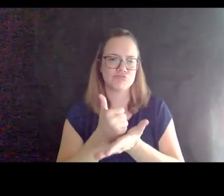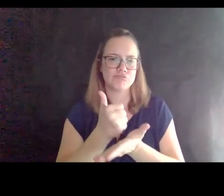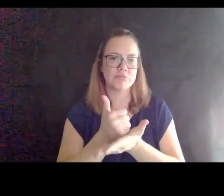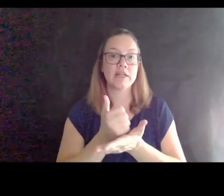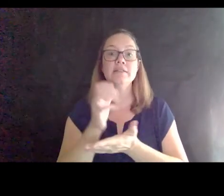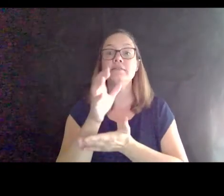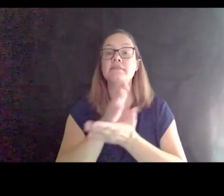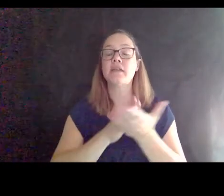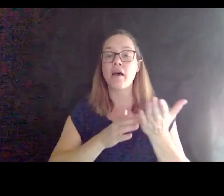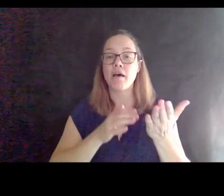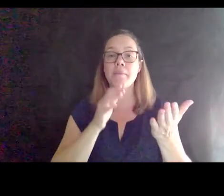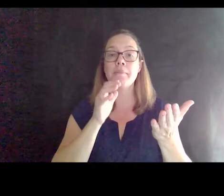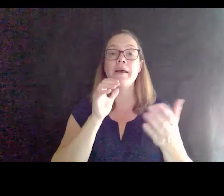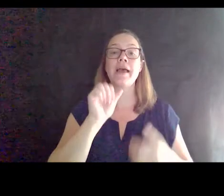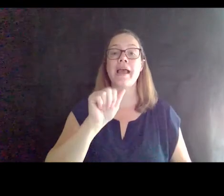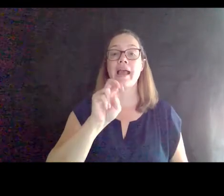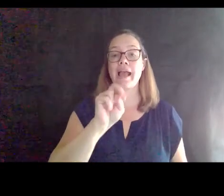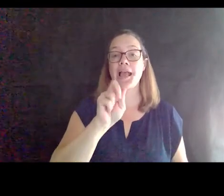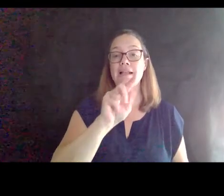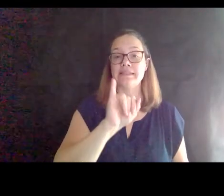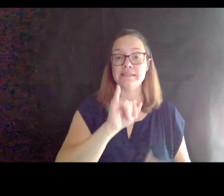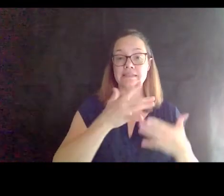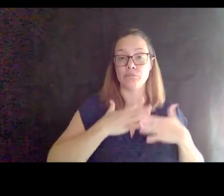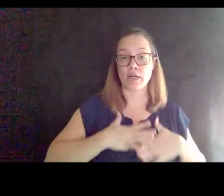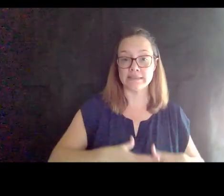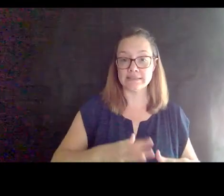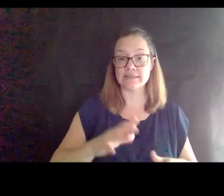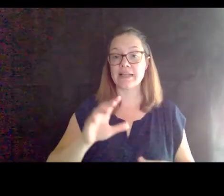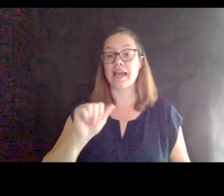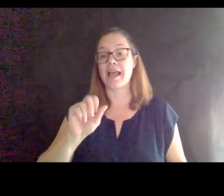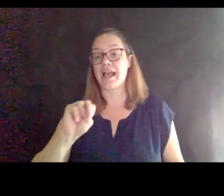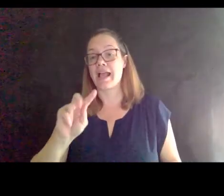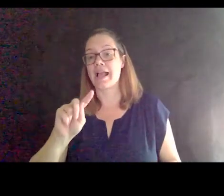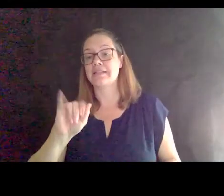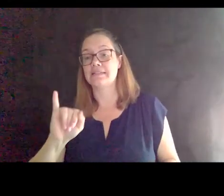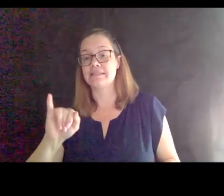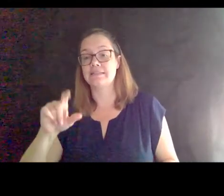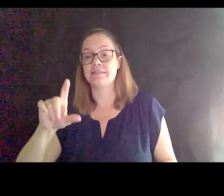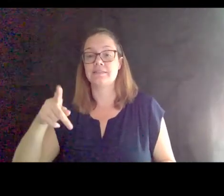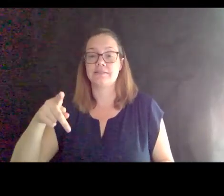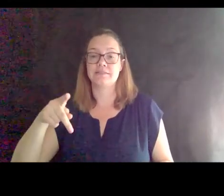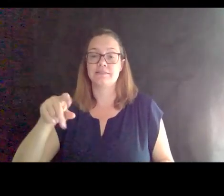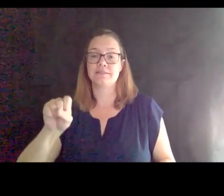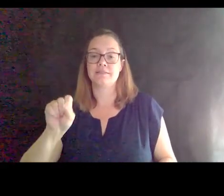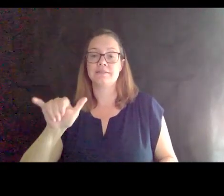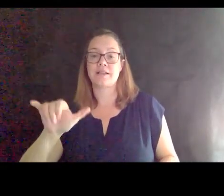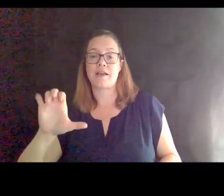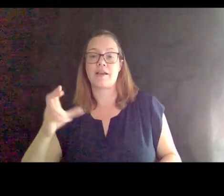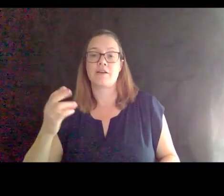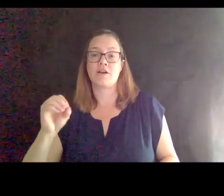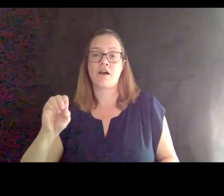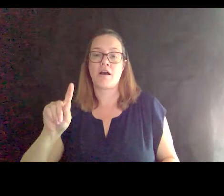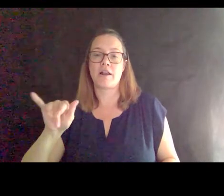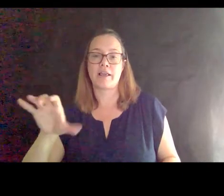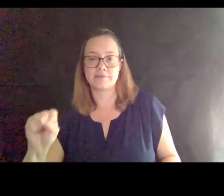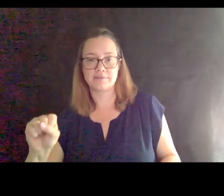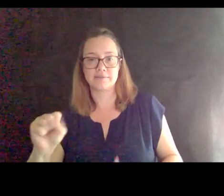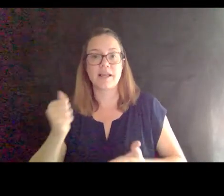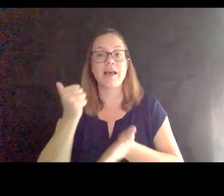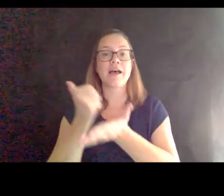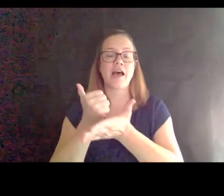antidepressants and antipsychotics can also help with the aid of sleep that work with